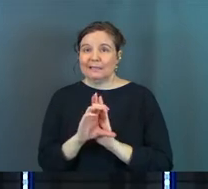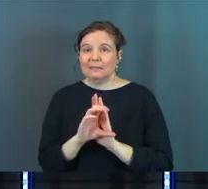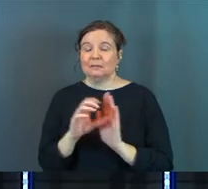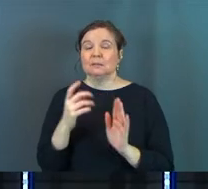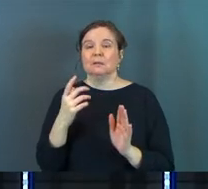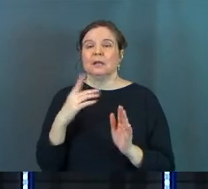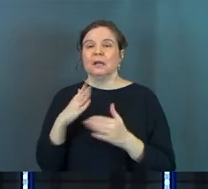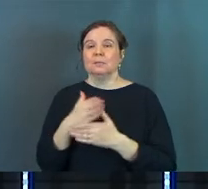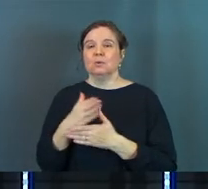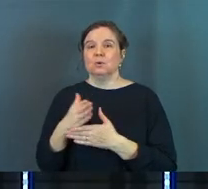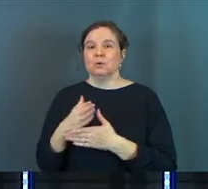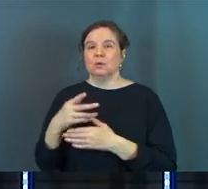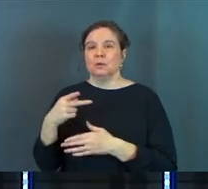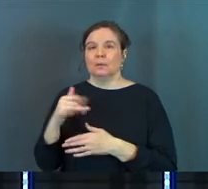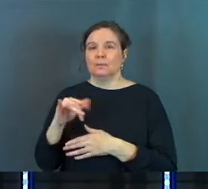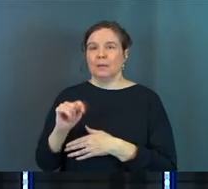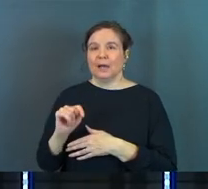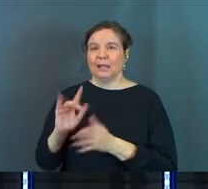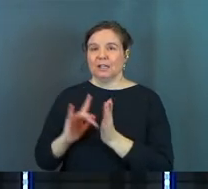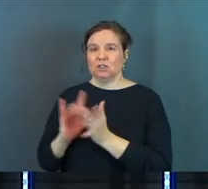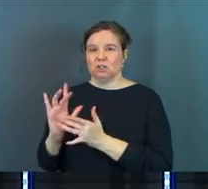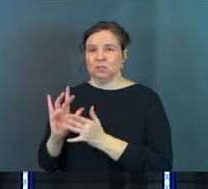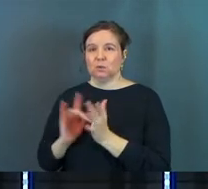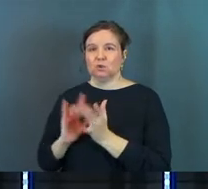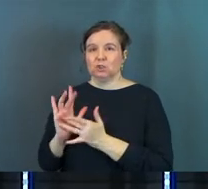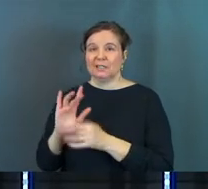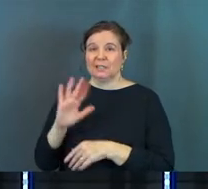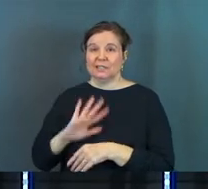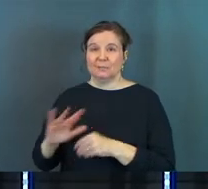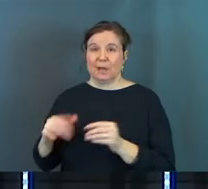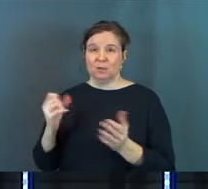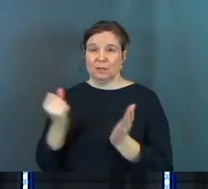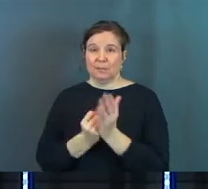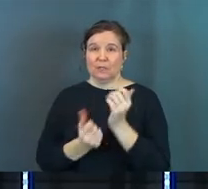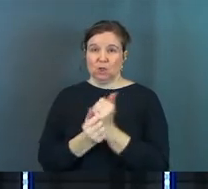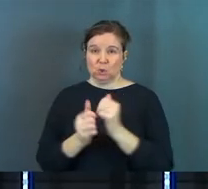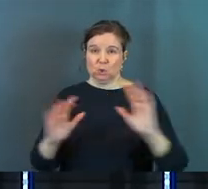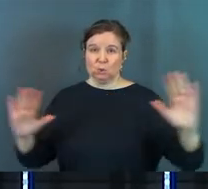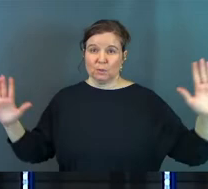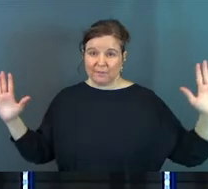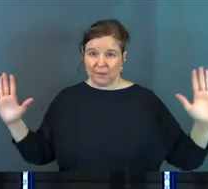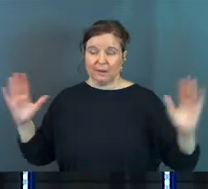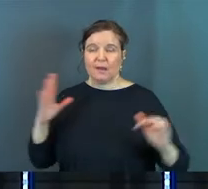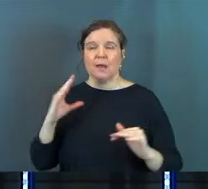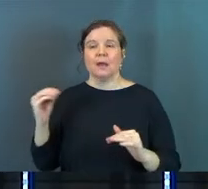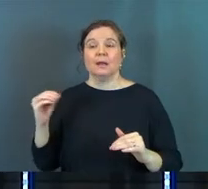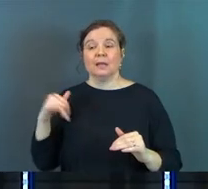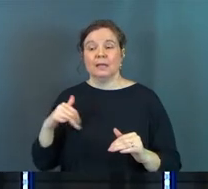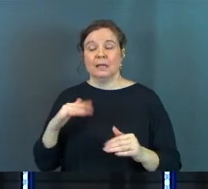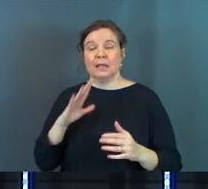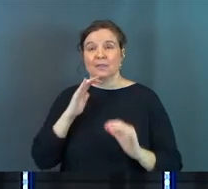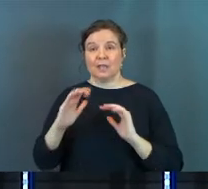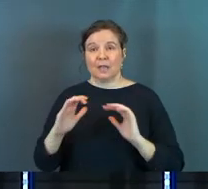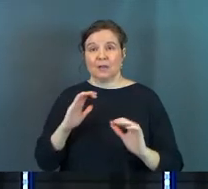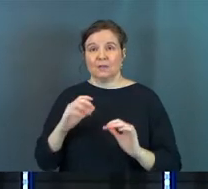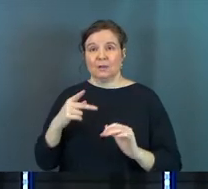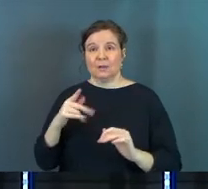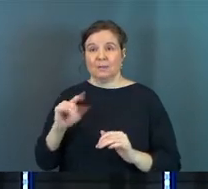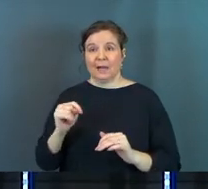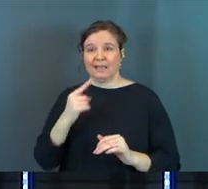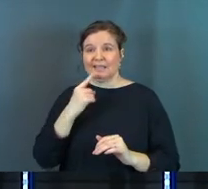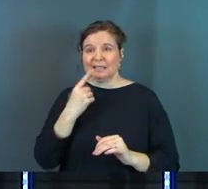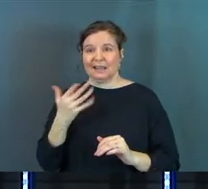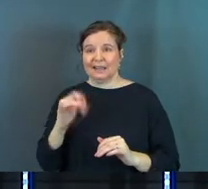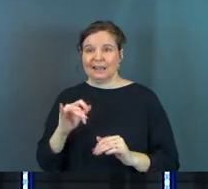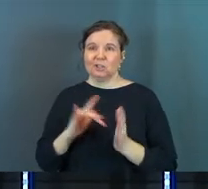and the scene is between Pilate and Jesus when Jesus is about to be crucified, okay? And in the conversation, Pilate